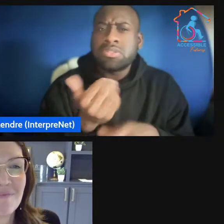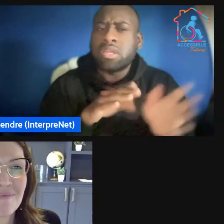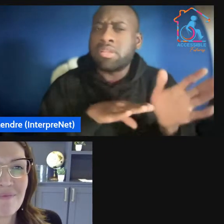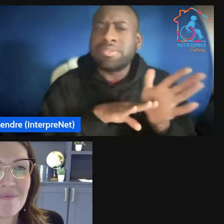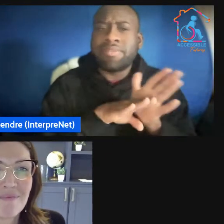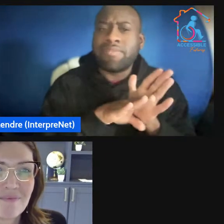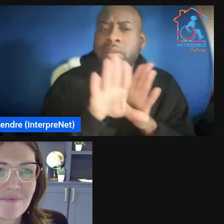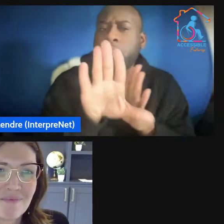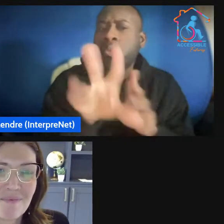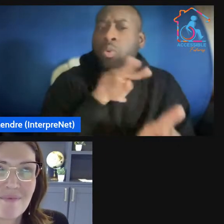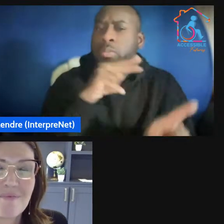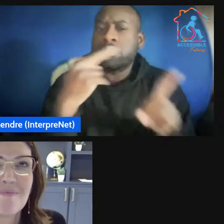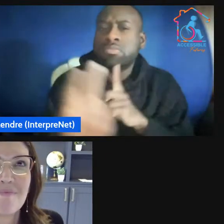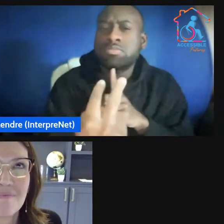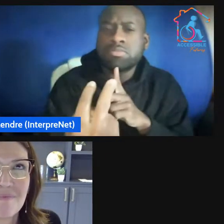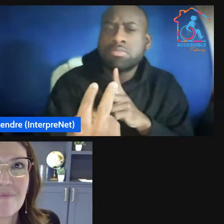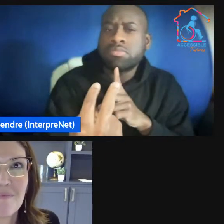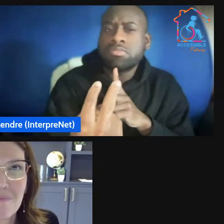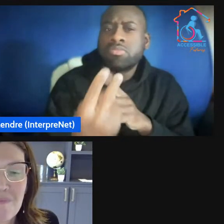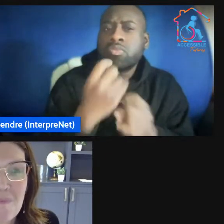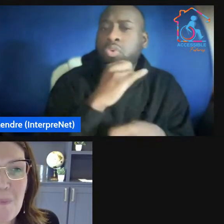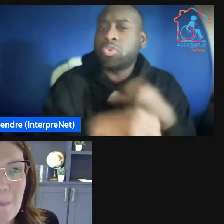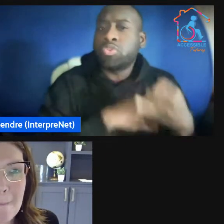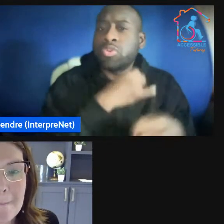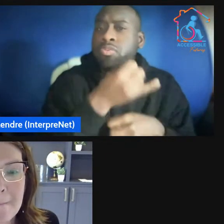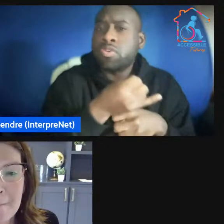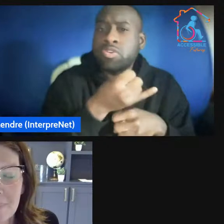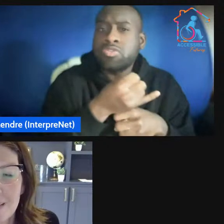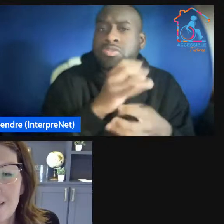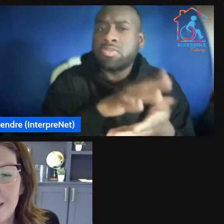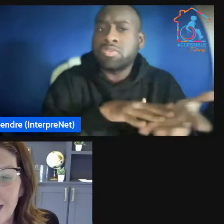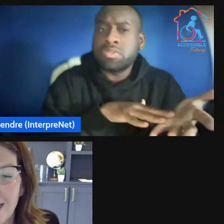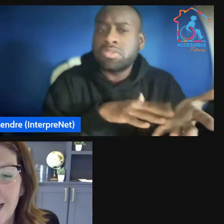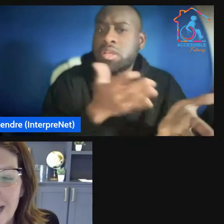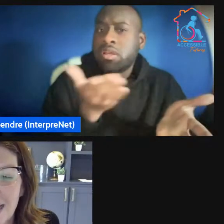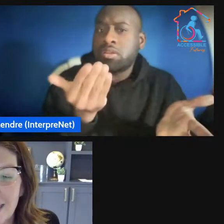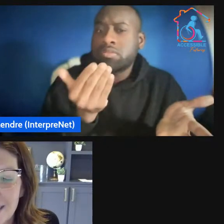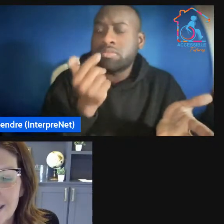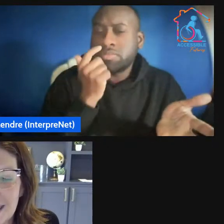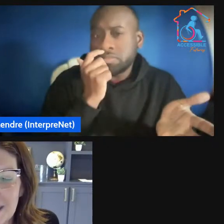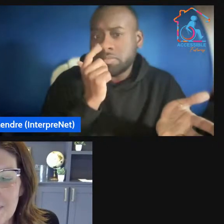formed your perspective on universal and inclusive design? Yeah,